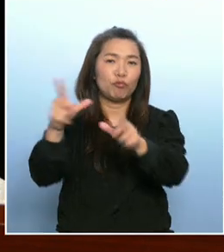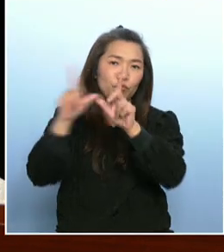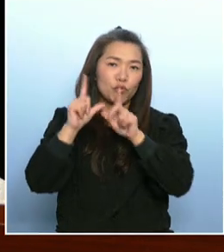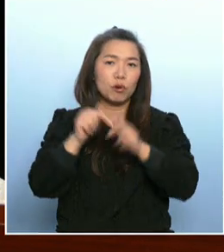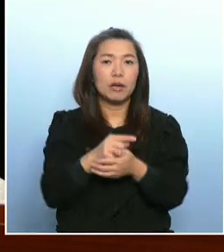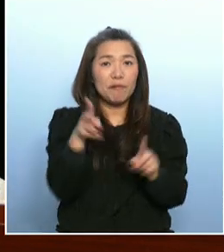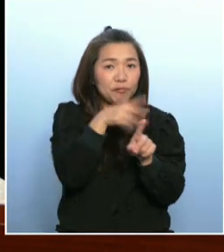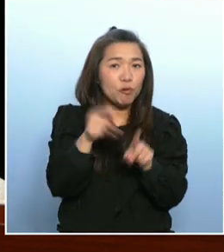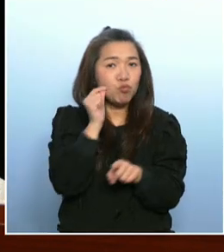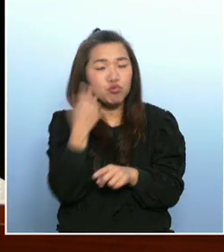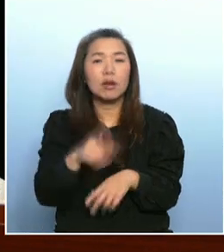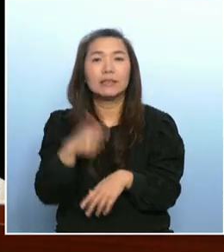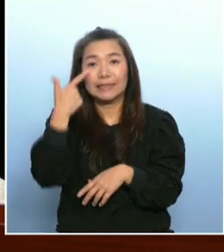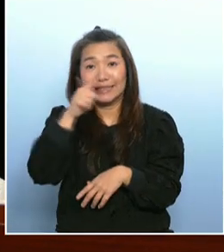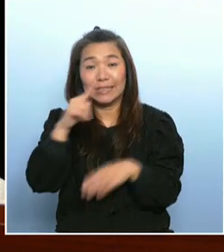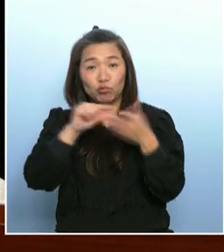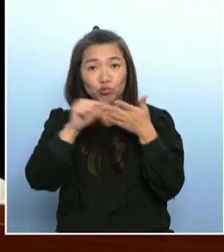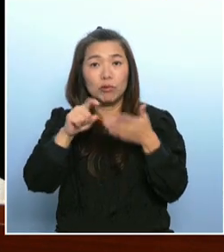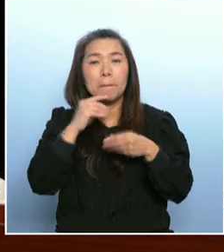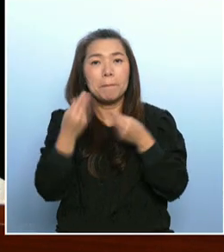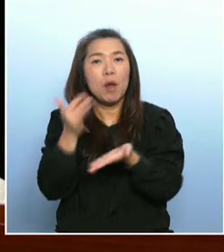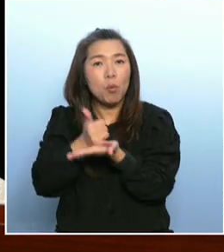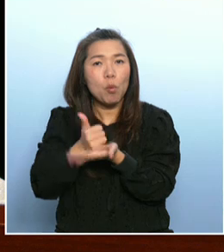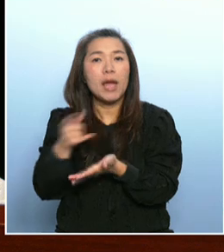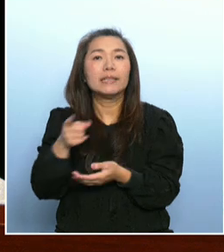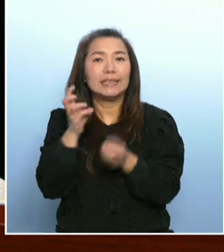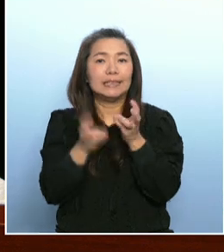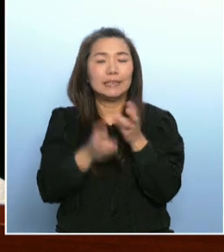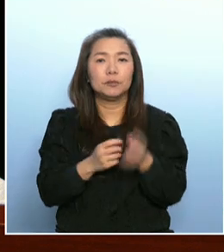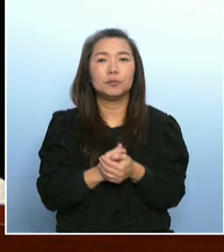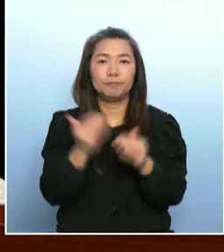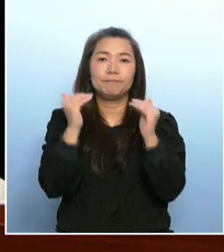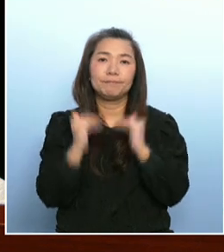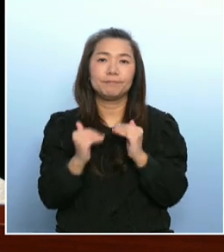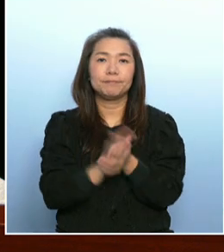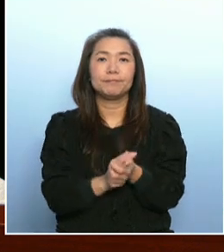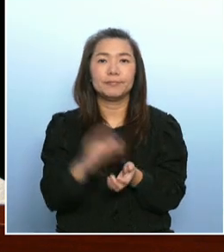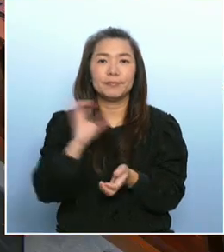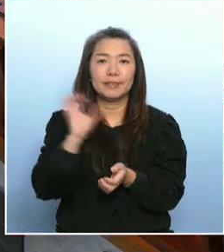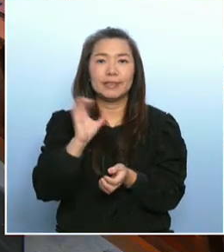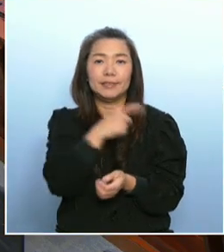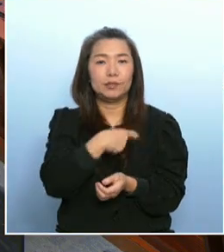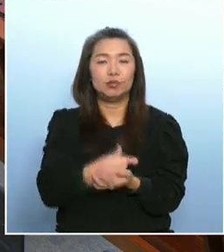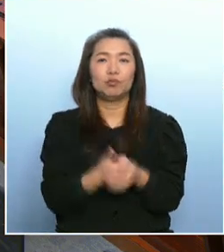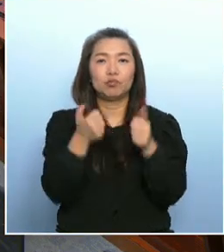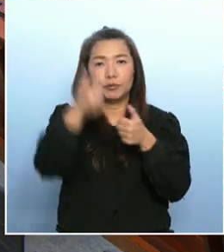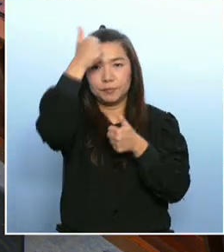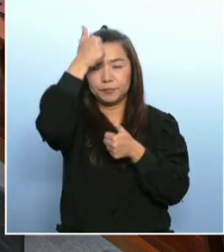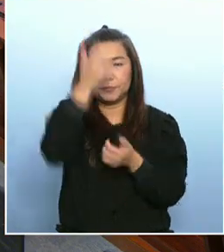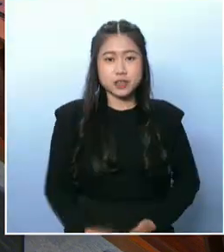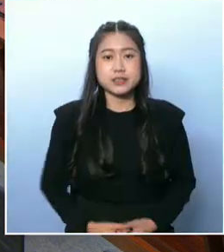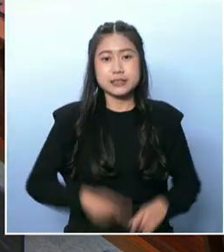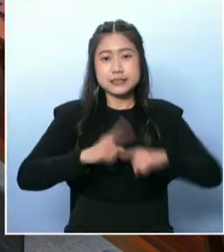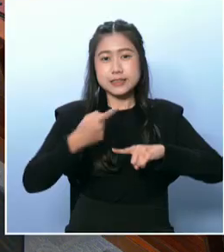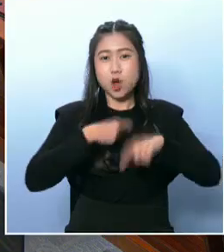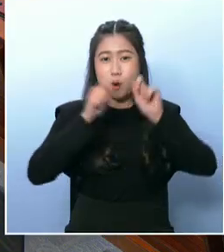residential care services for PWDs. Please give us some information on the waiting list for residential care